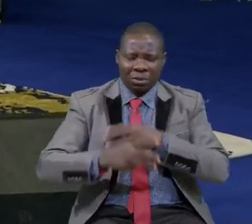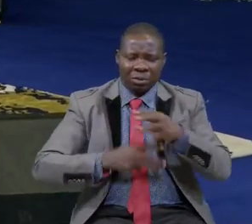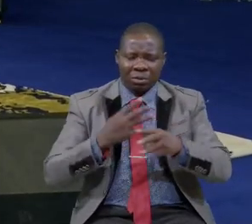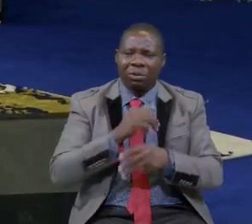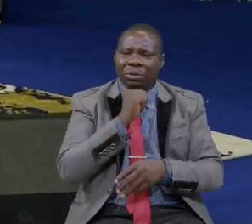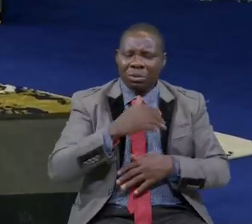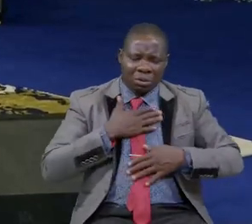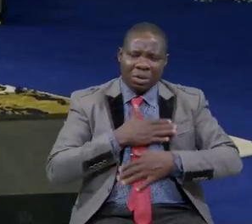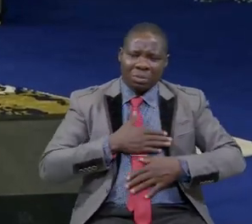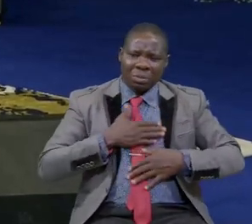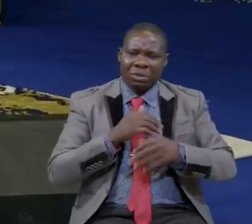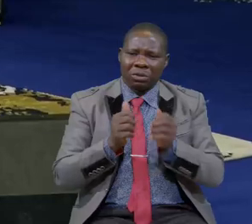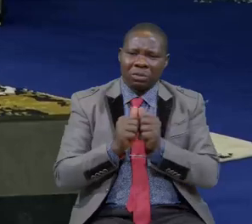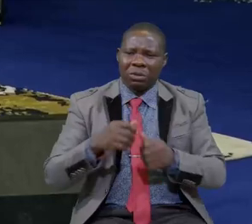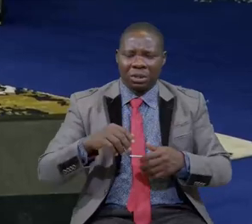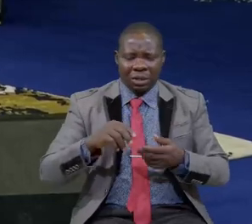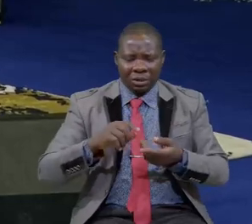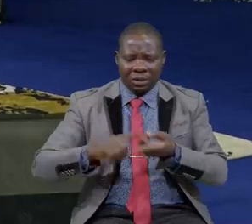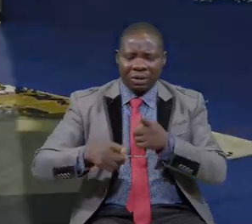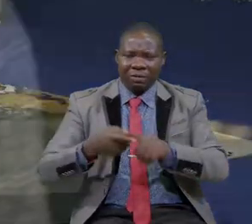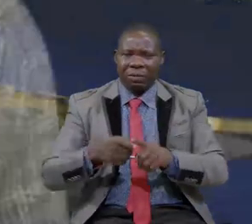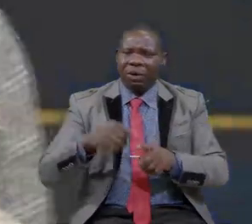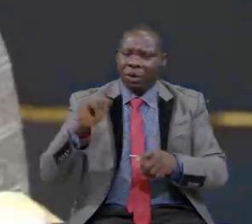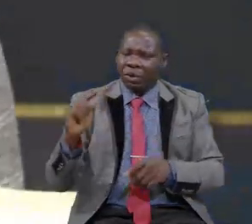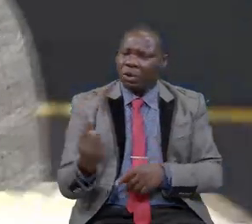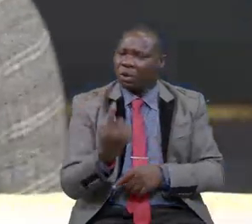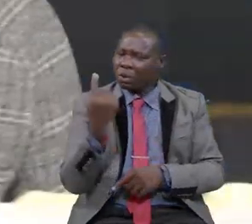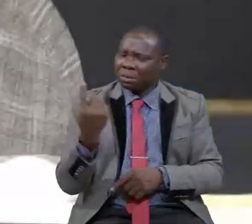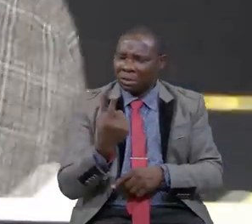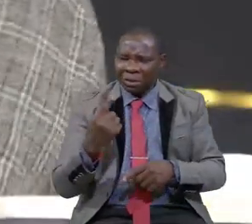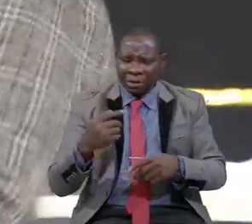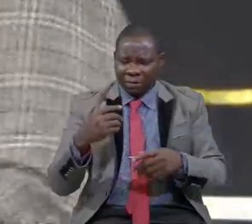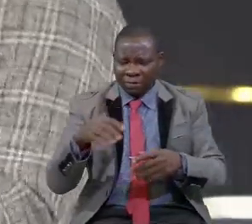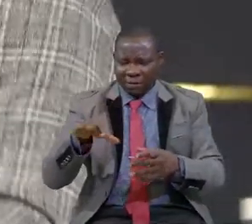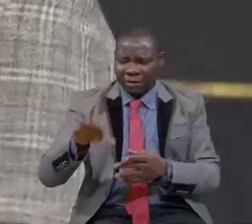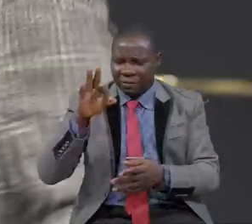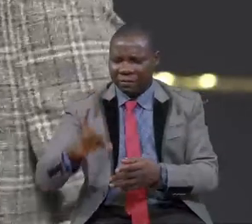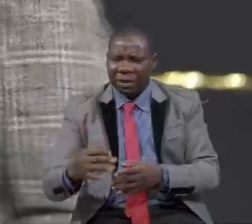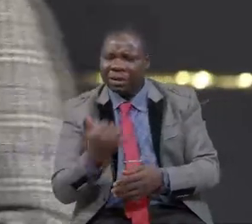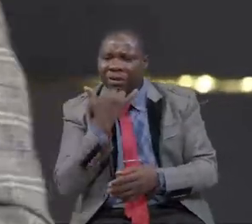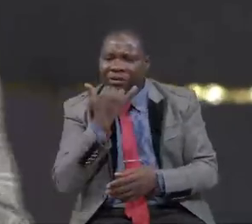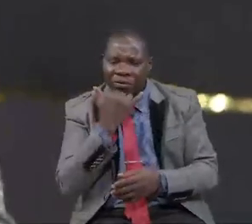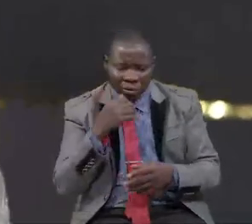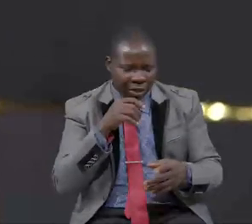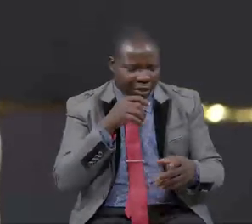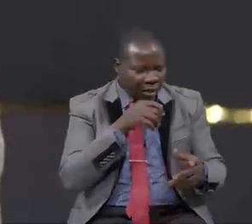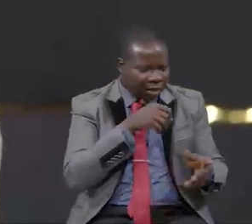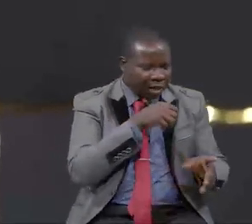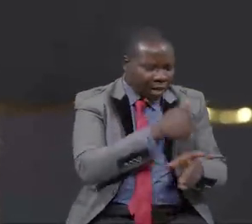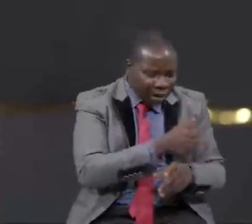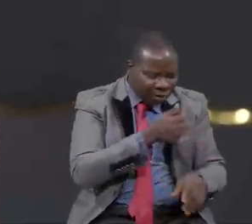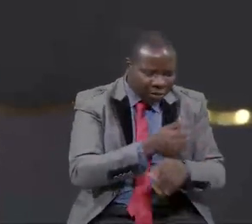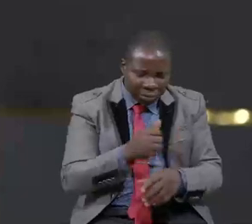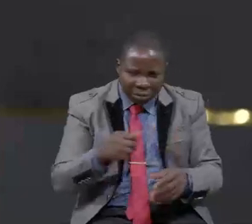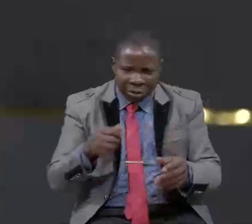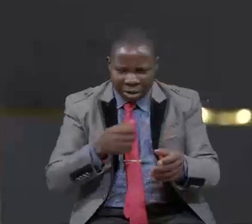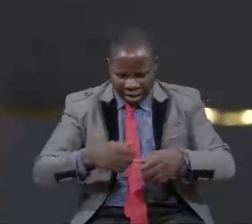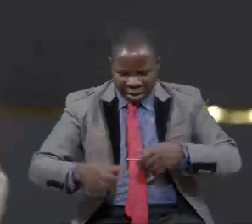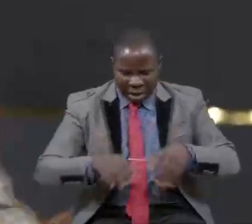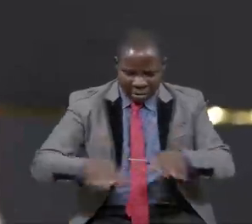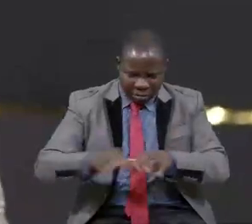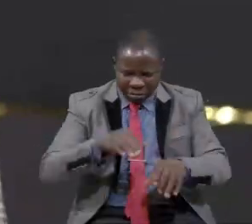his neighbors. He's always finding fault. He's always criticizing. And he's always acting in a way to show, I